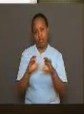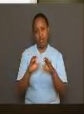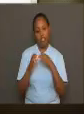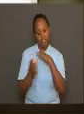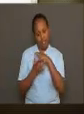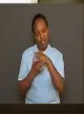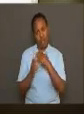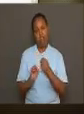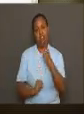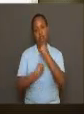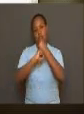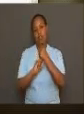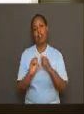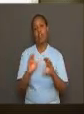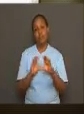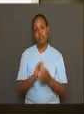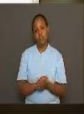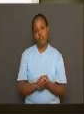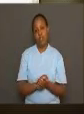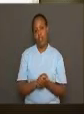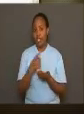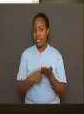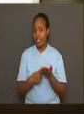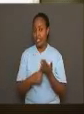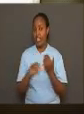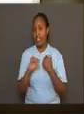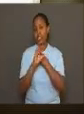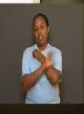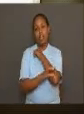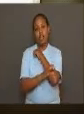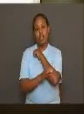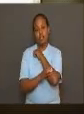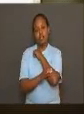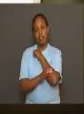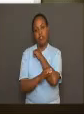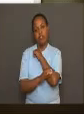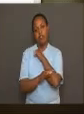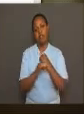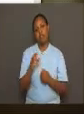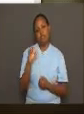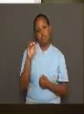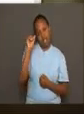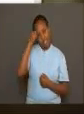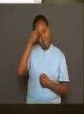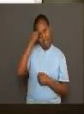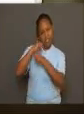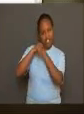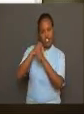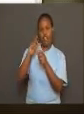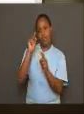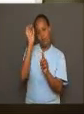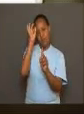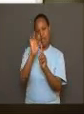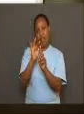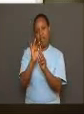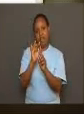support. This helps countries to implement their AIDS prevention plans. As well,